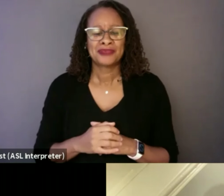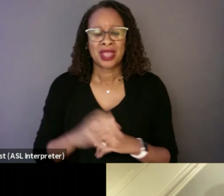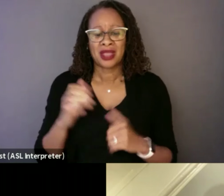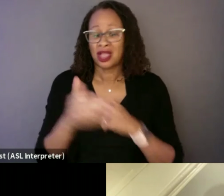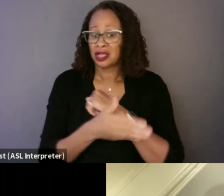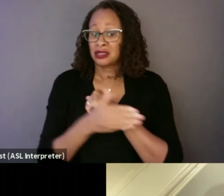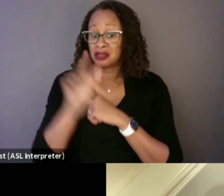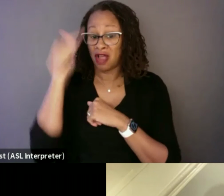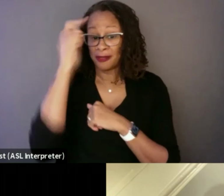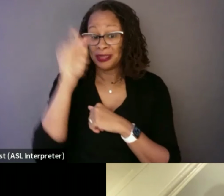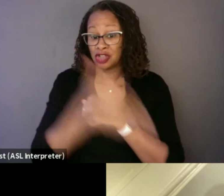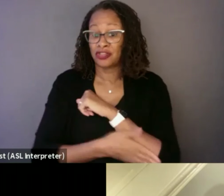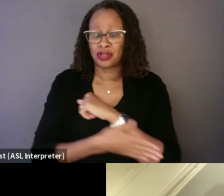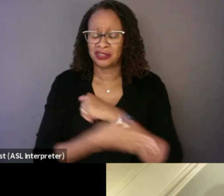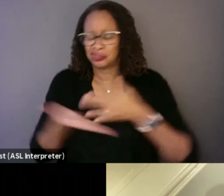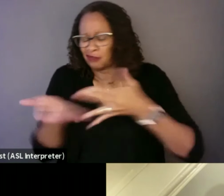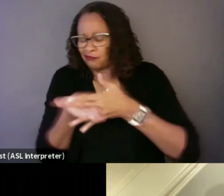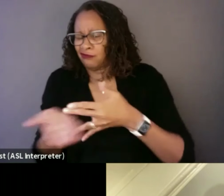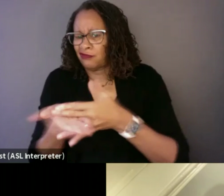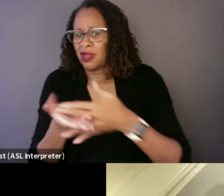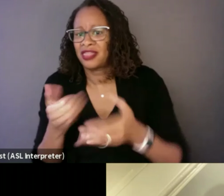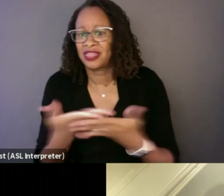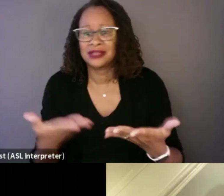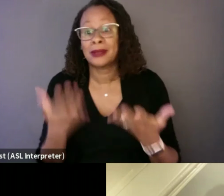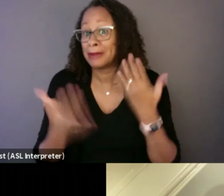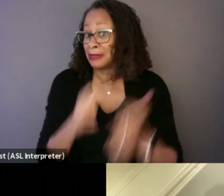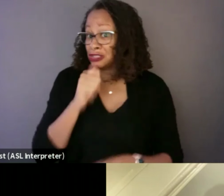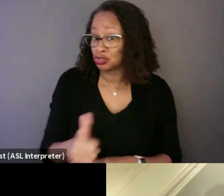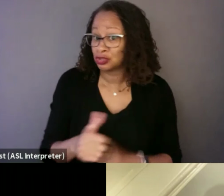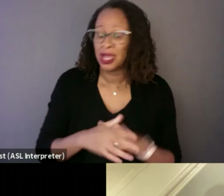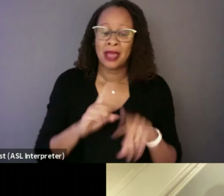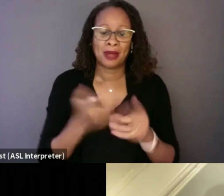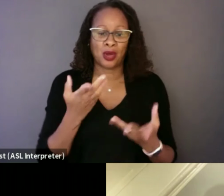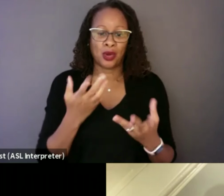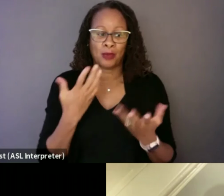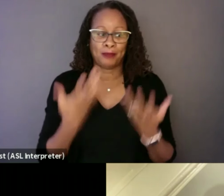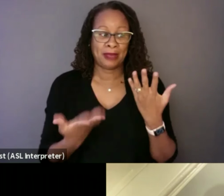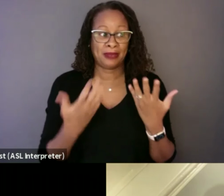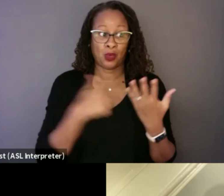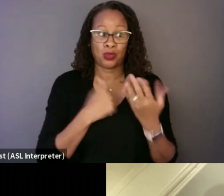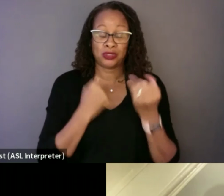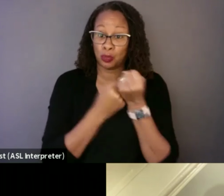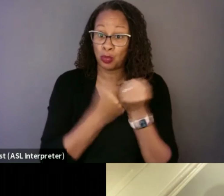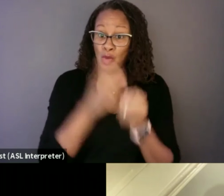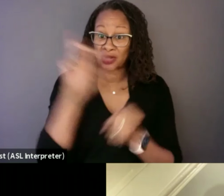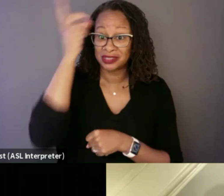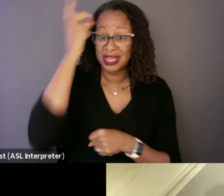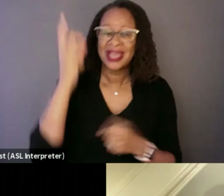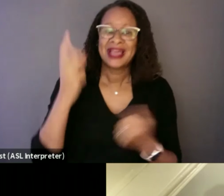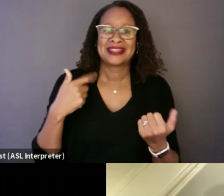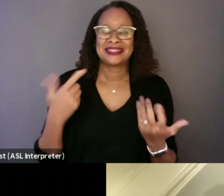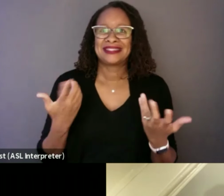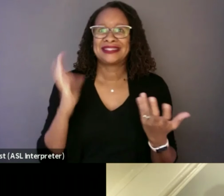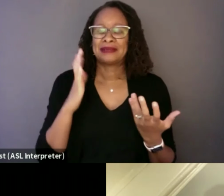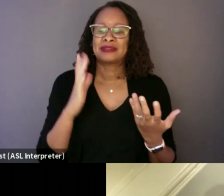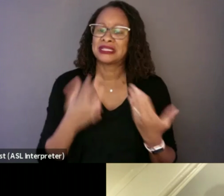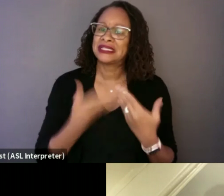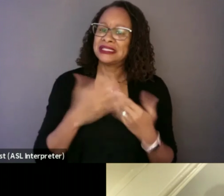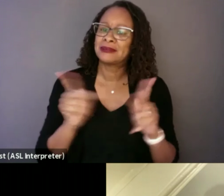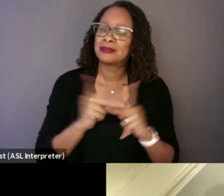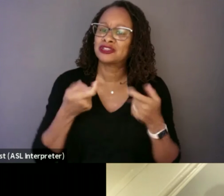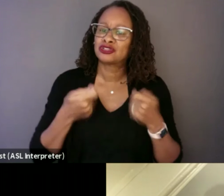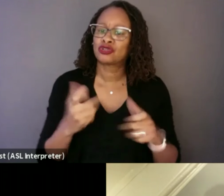lot of things that maybe they shouldn't. But if we are really, you know, champions of democracy, this seemed like a really easy place to try to